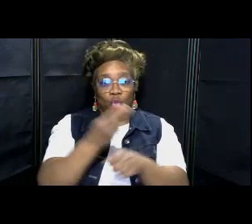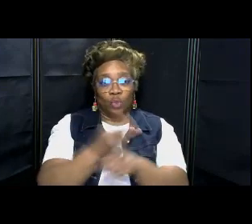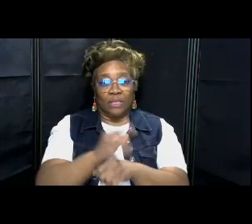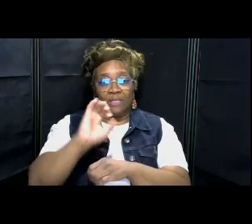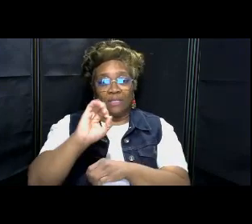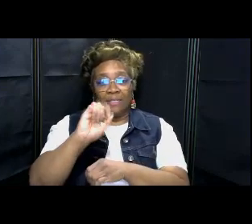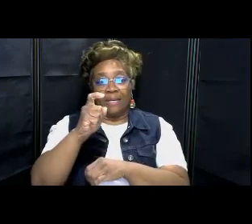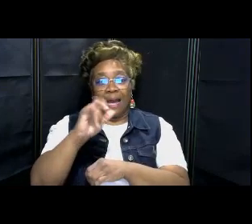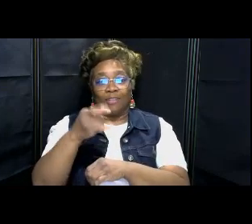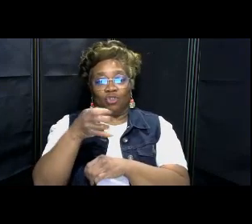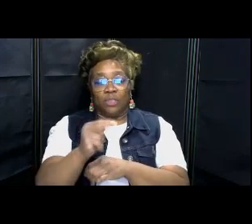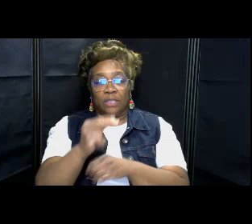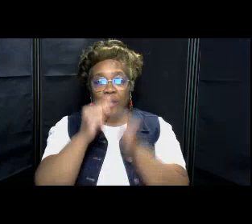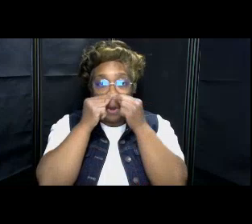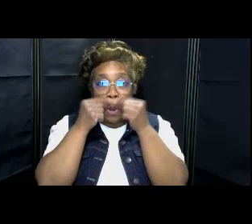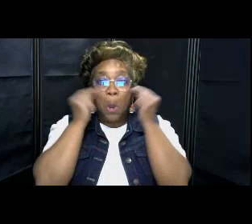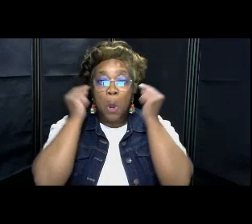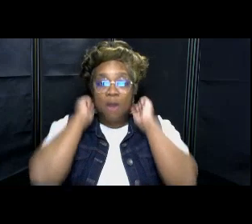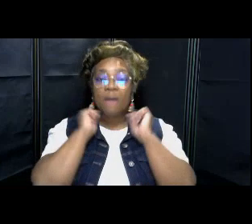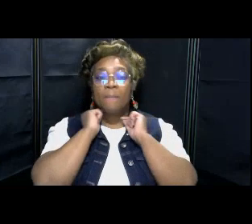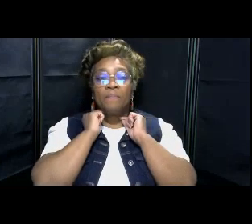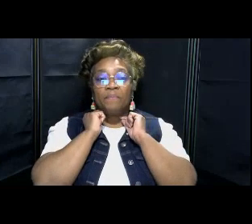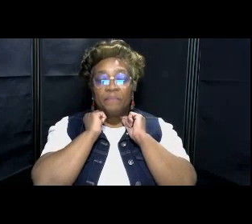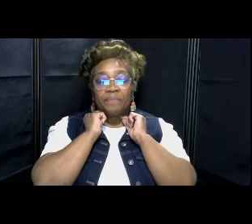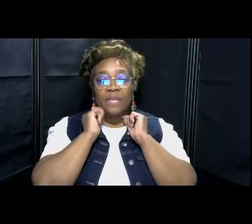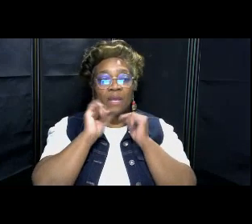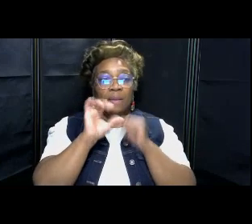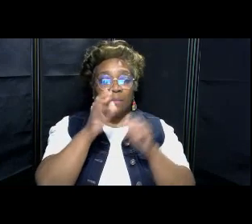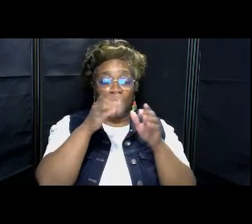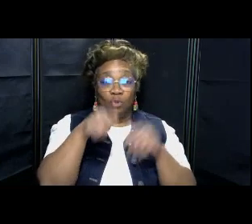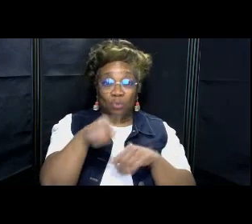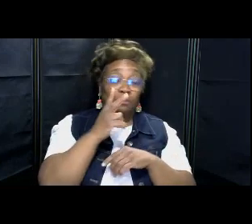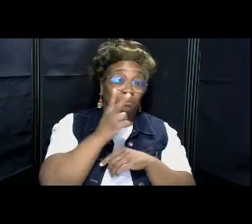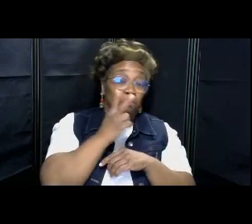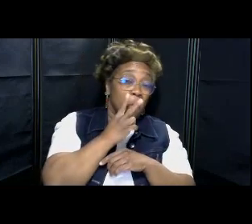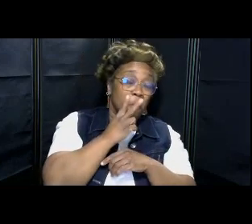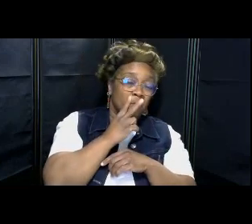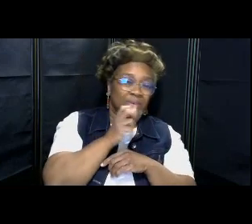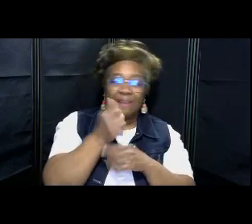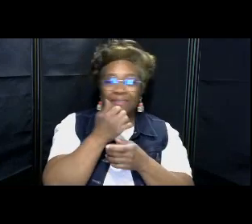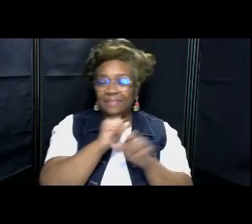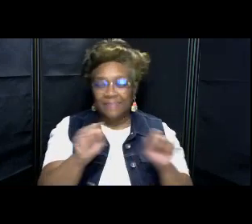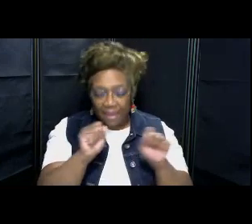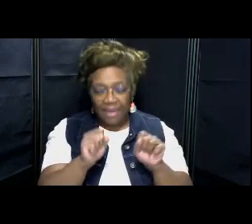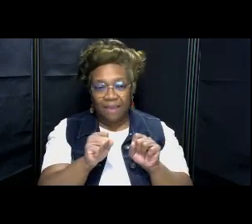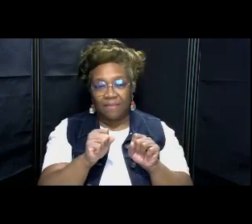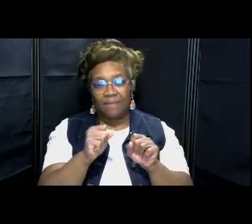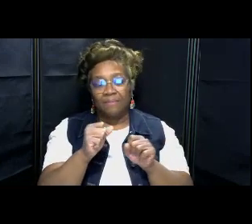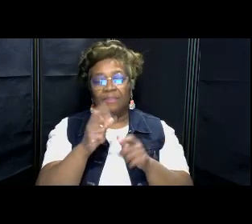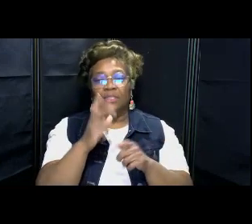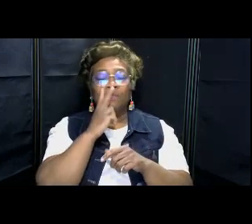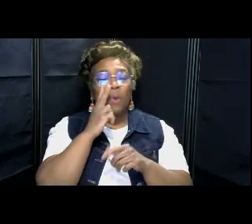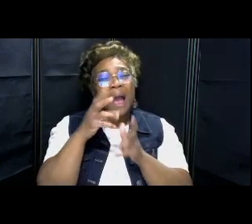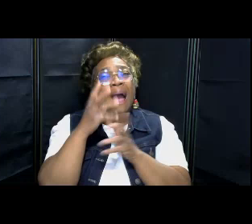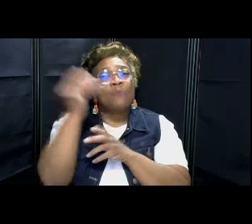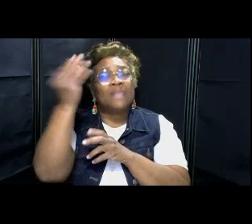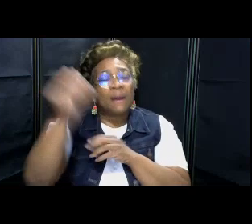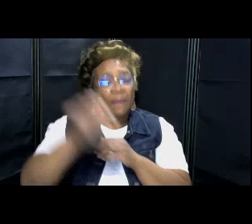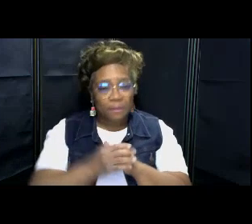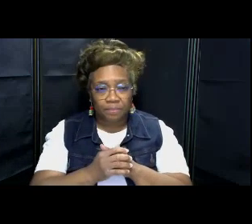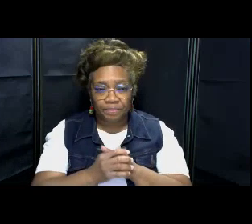when somebody else is using oxygen, that's a recipe for disaster. So make them go outside. Fire extinguishers, if